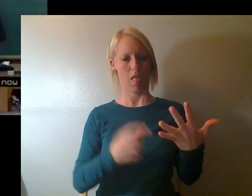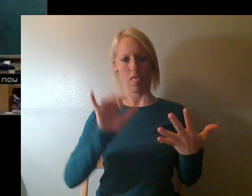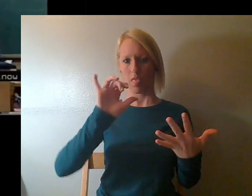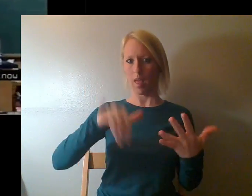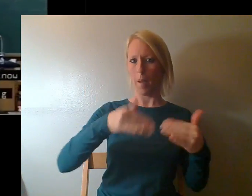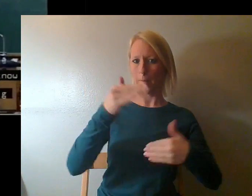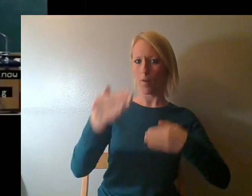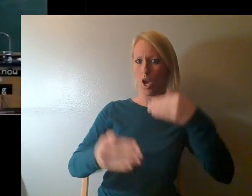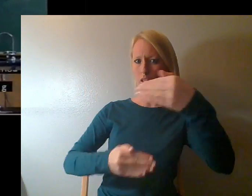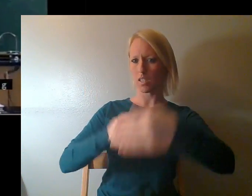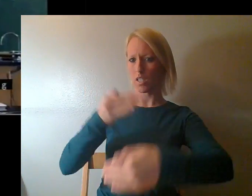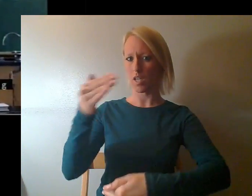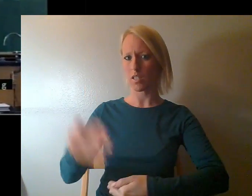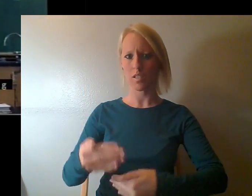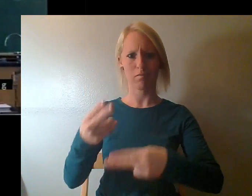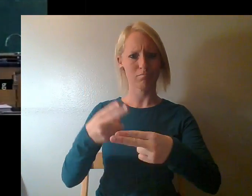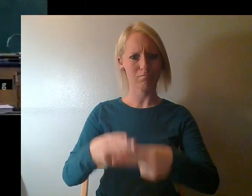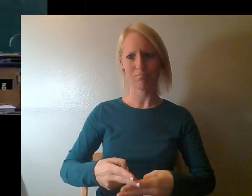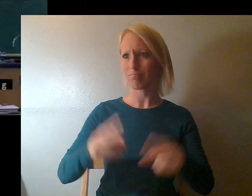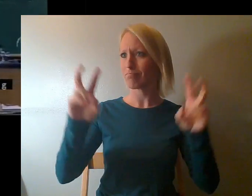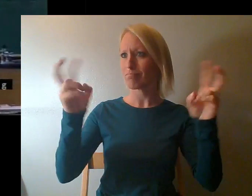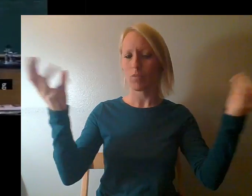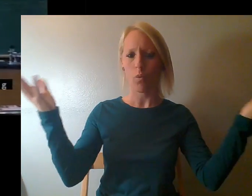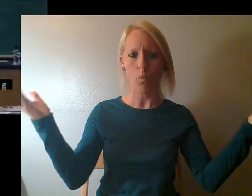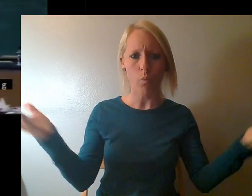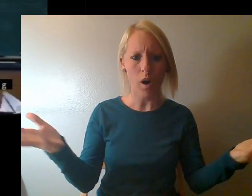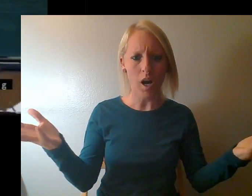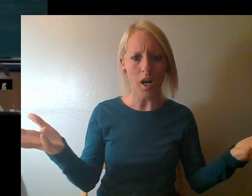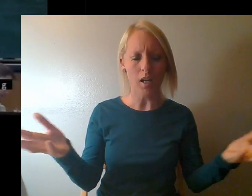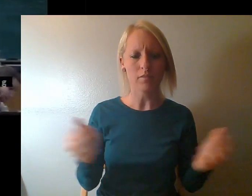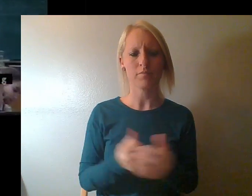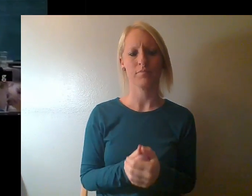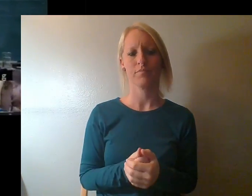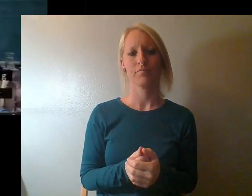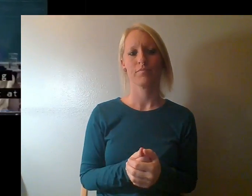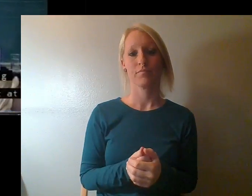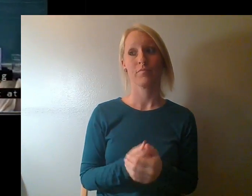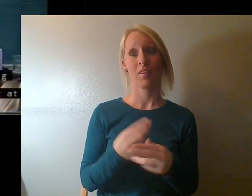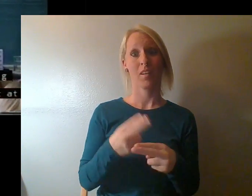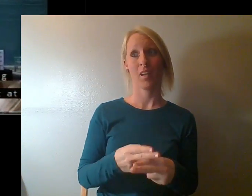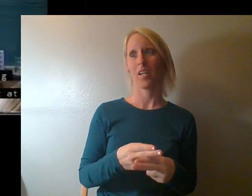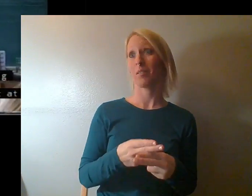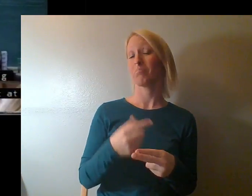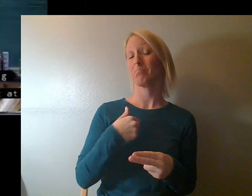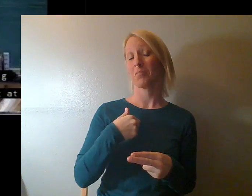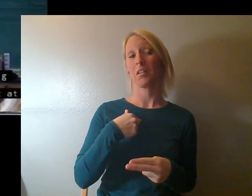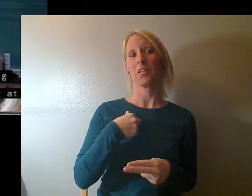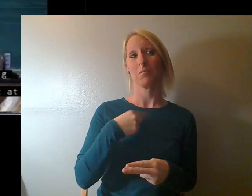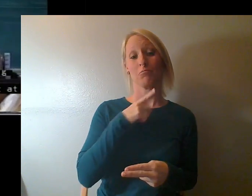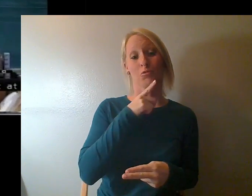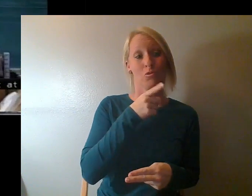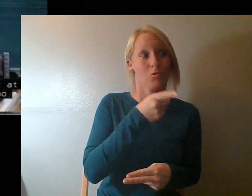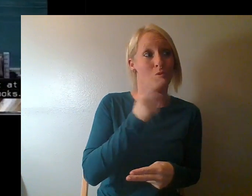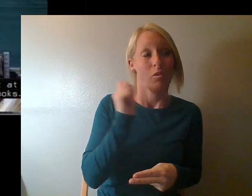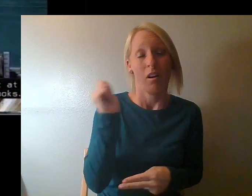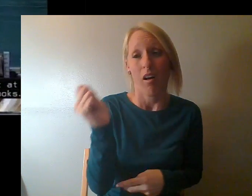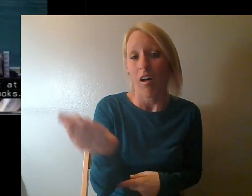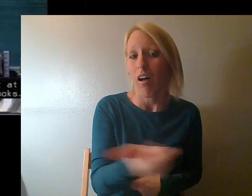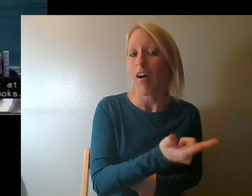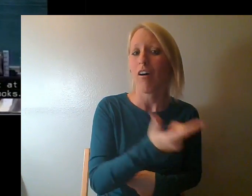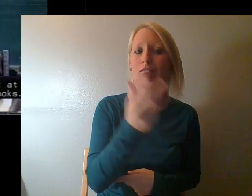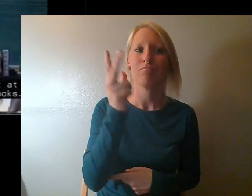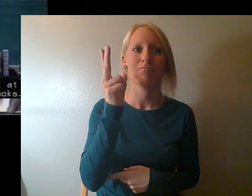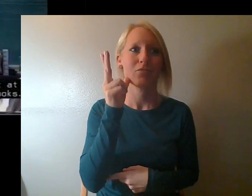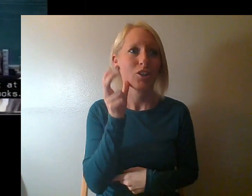There is a name for this big process, and I'm sure you've all seen it at least once. It's in your